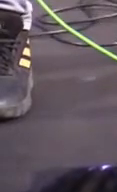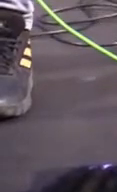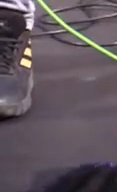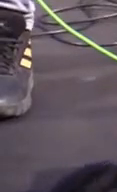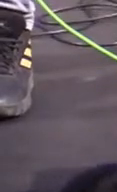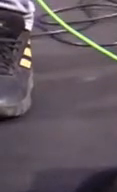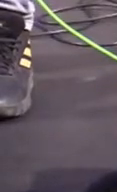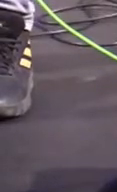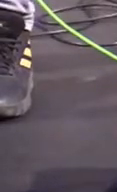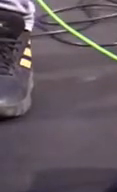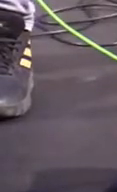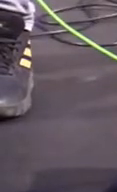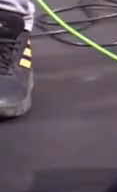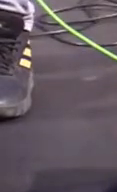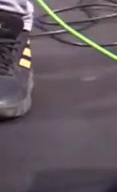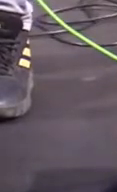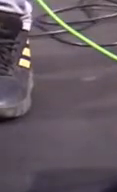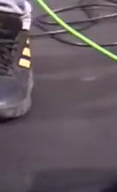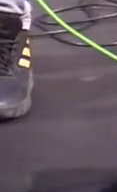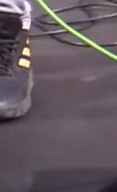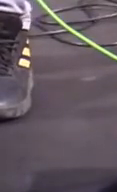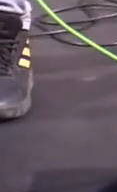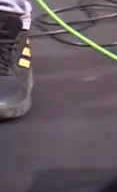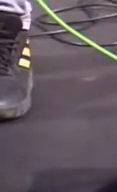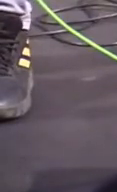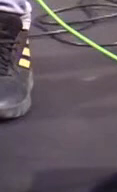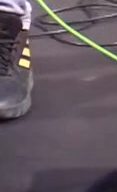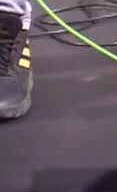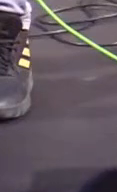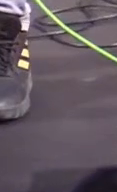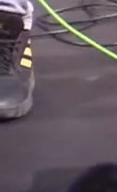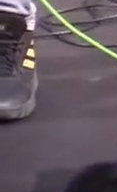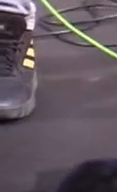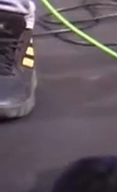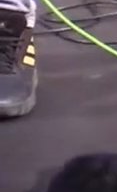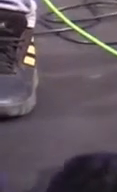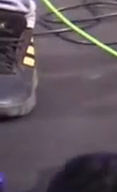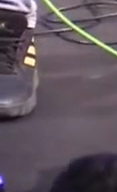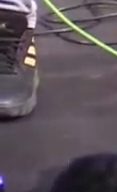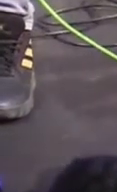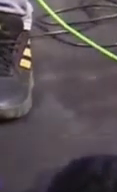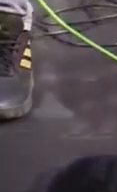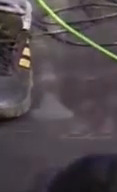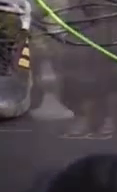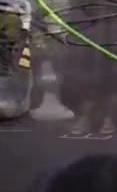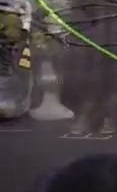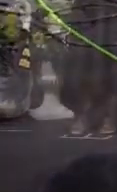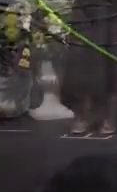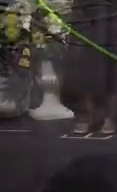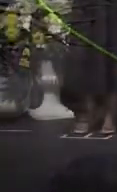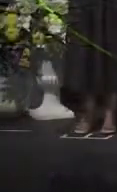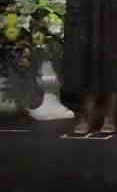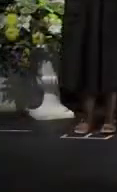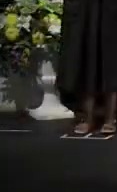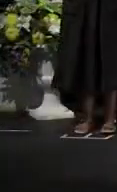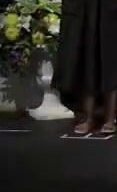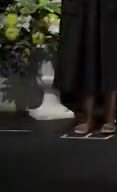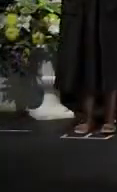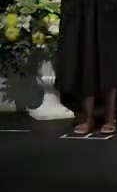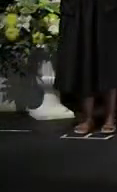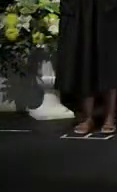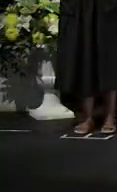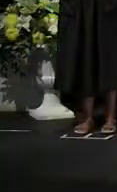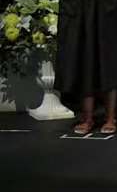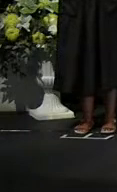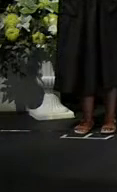for their for themselves to to to to just image out of this thank you um say there is a